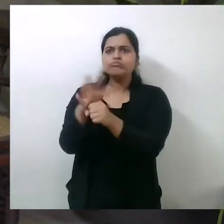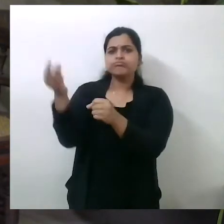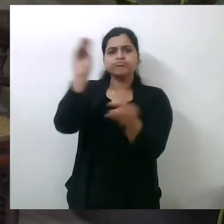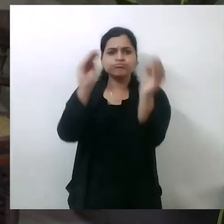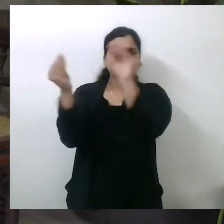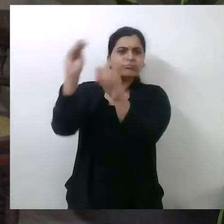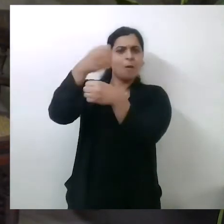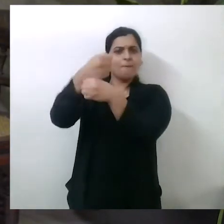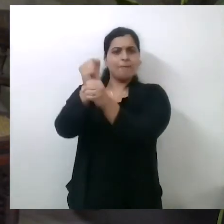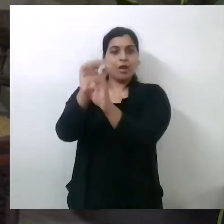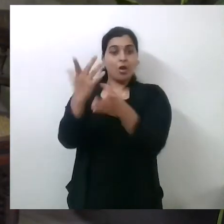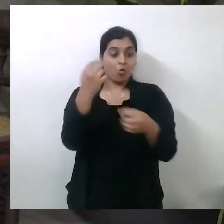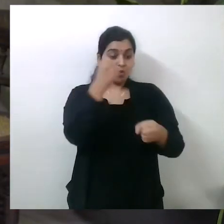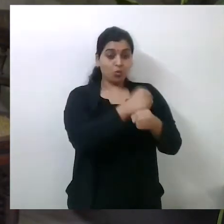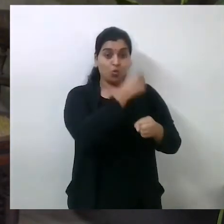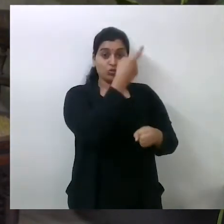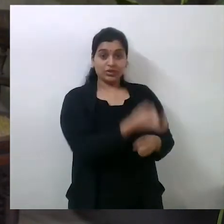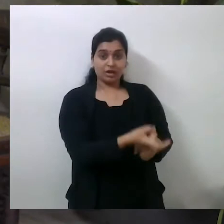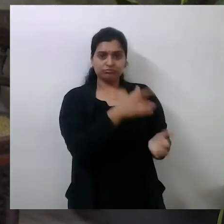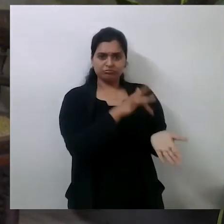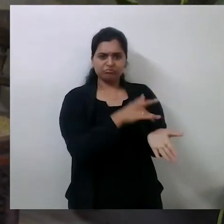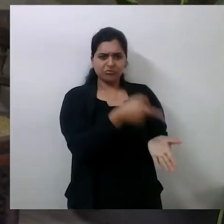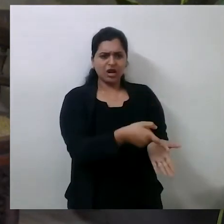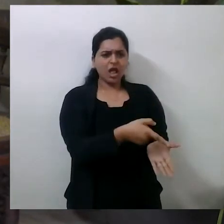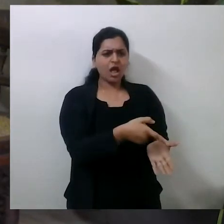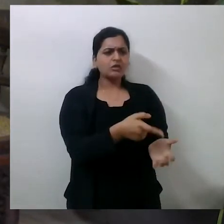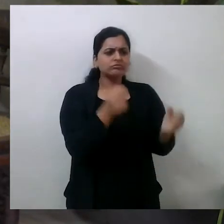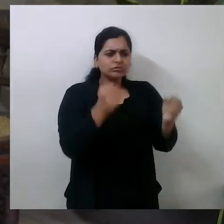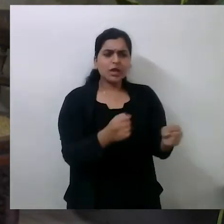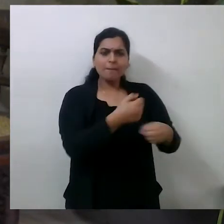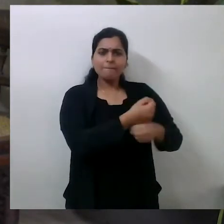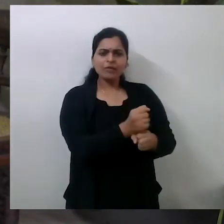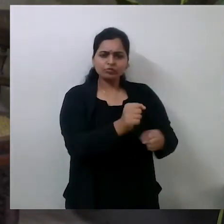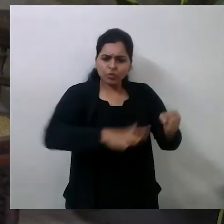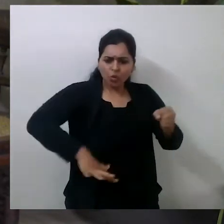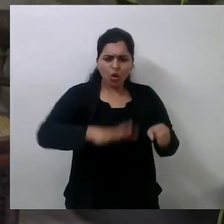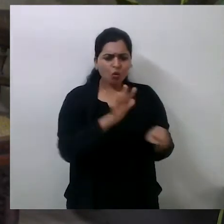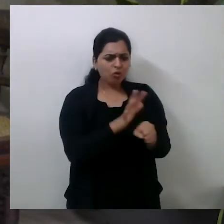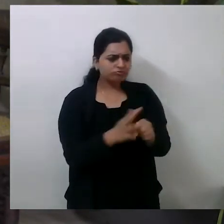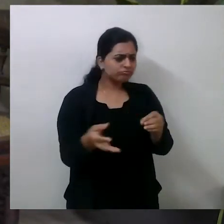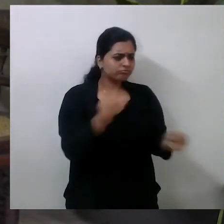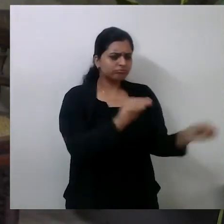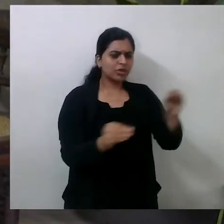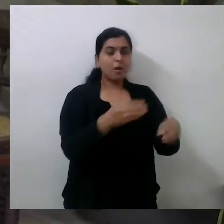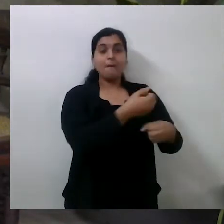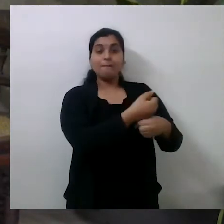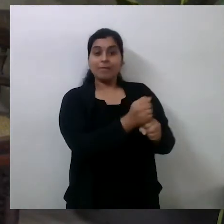there. And if you were creating a chair in Gujarat, then it would use material that was locally and easily available there.